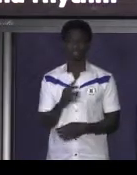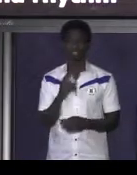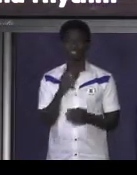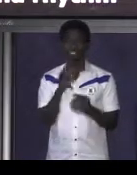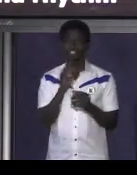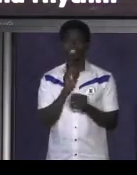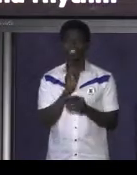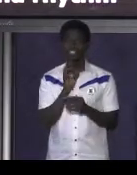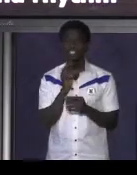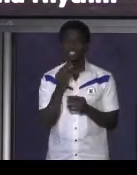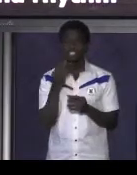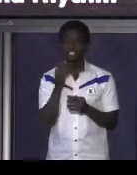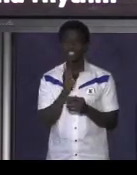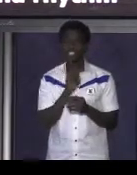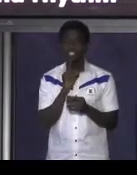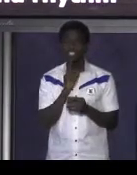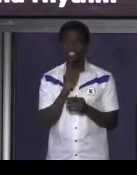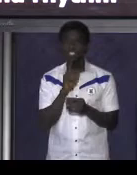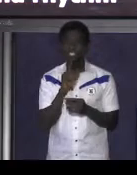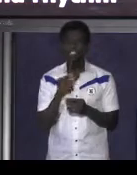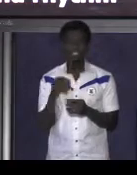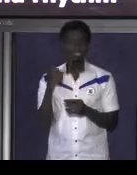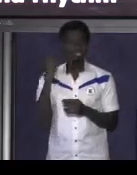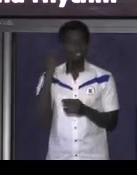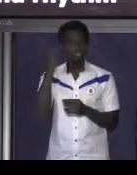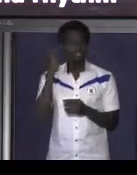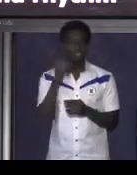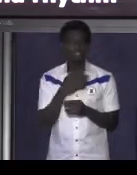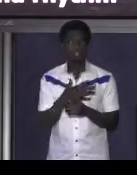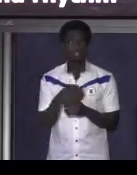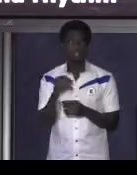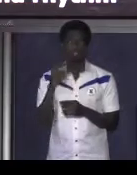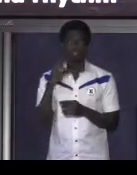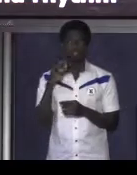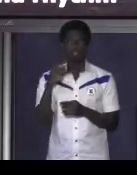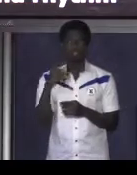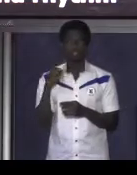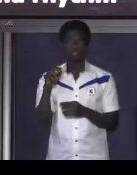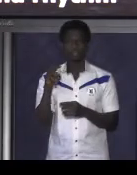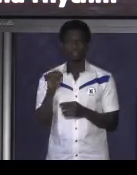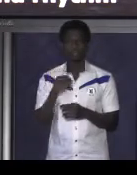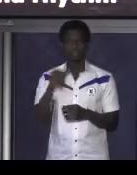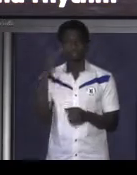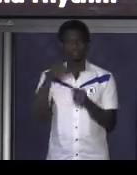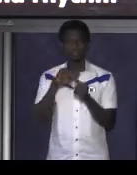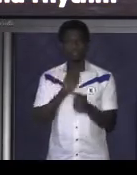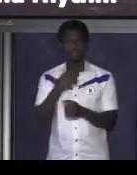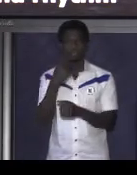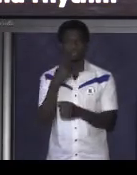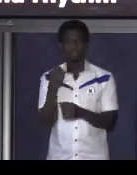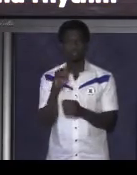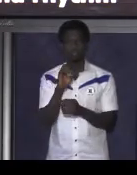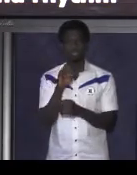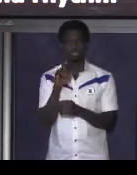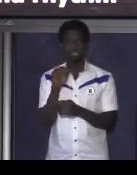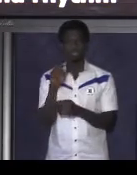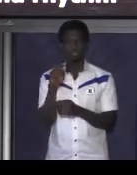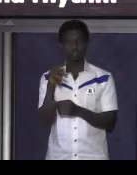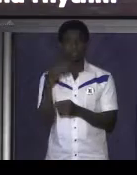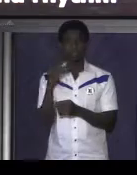diction, sound, and rhythm. Remember I told you the elements of poetry.